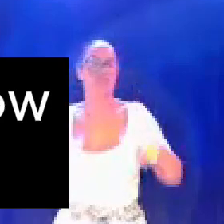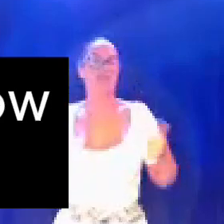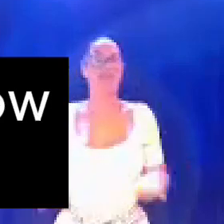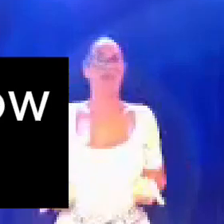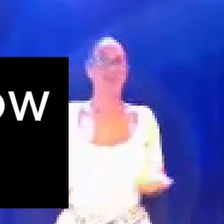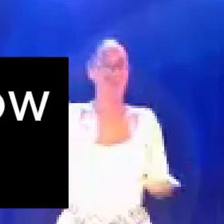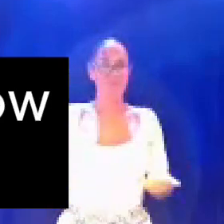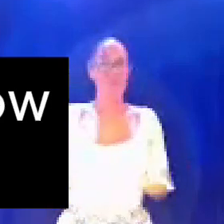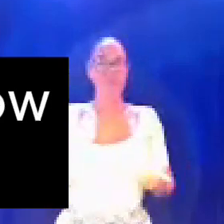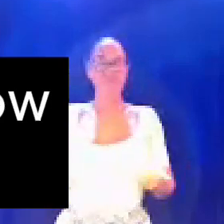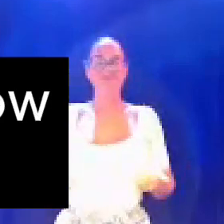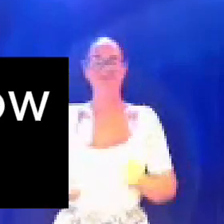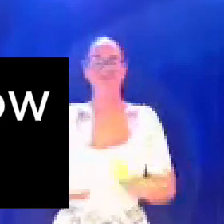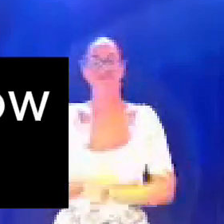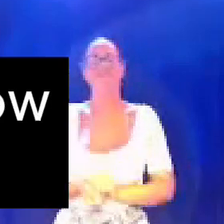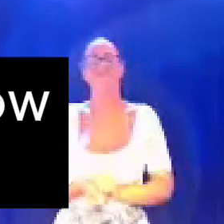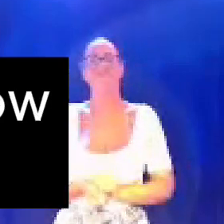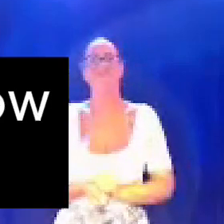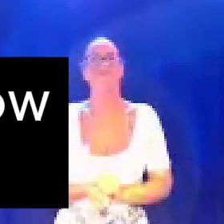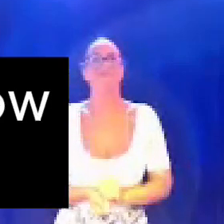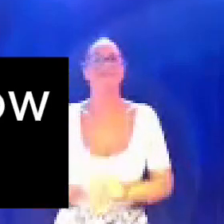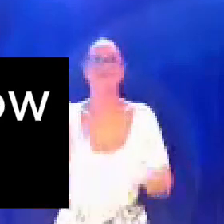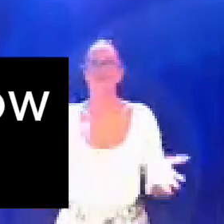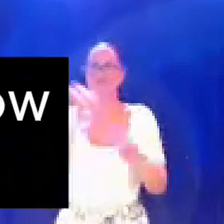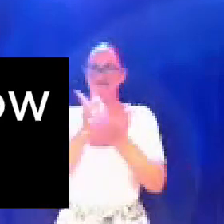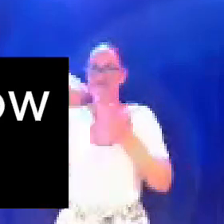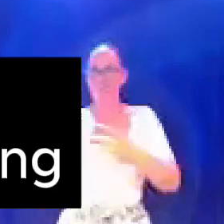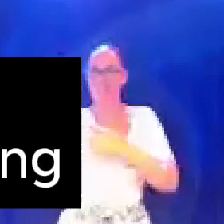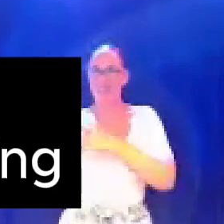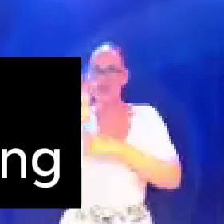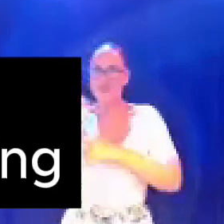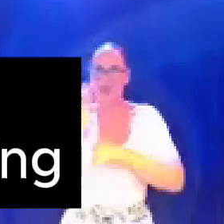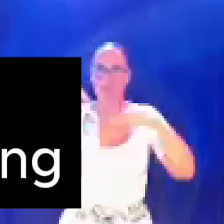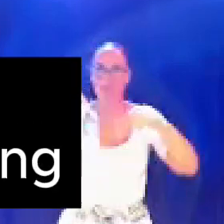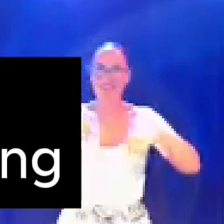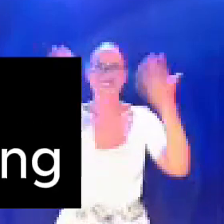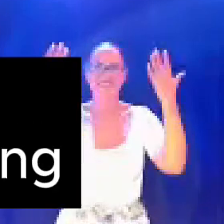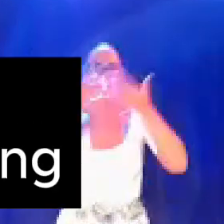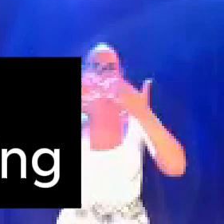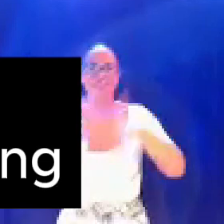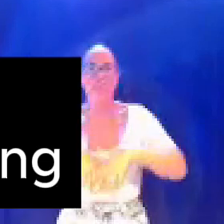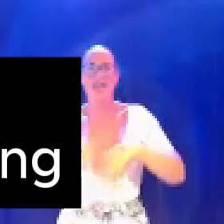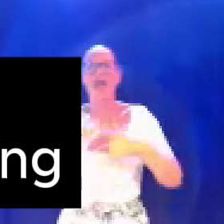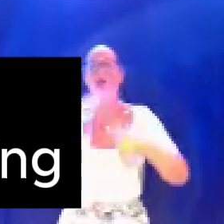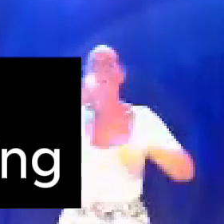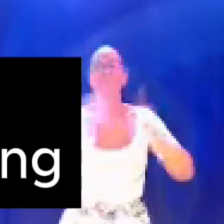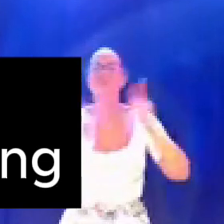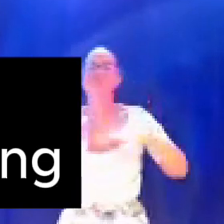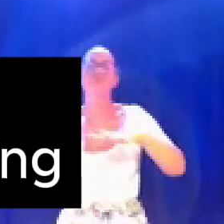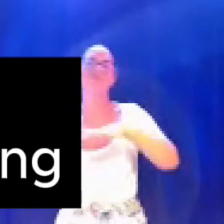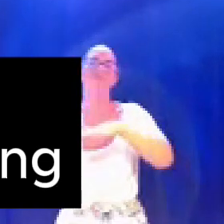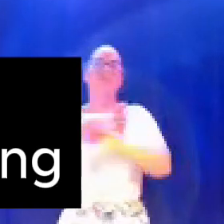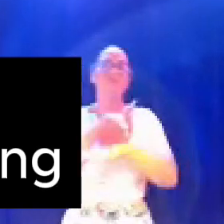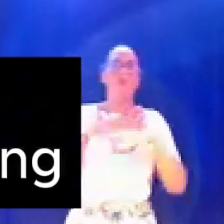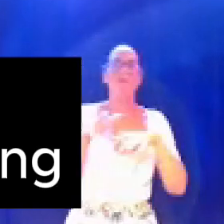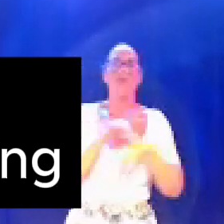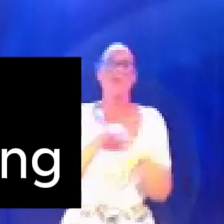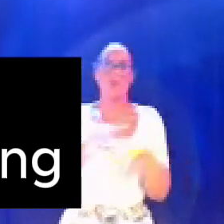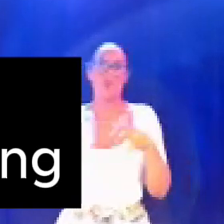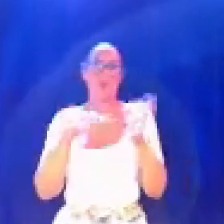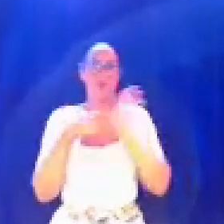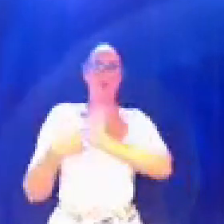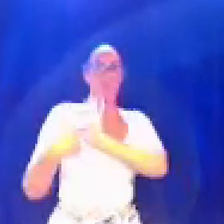So we have a great show for you this evening with a selection of different performers who will be